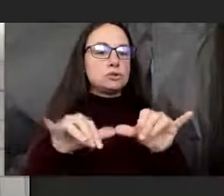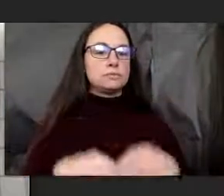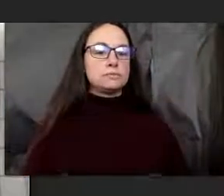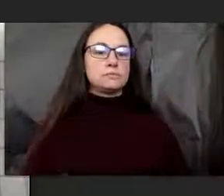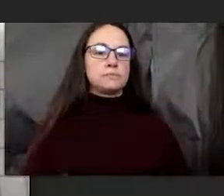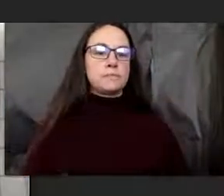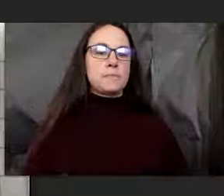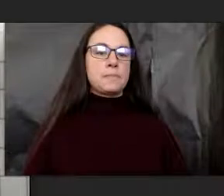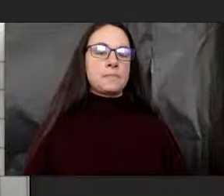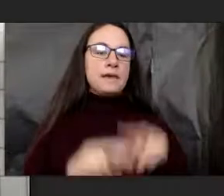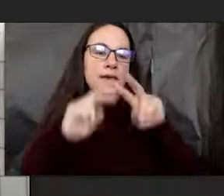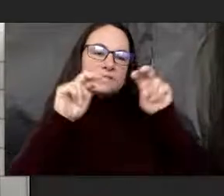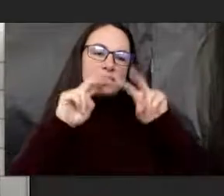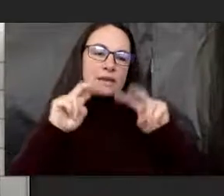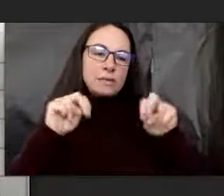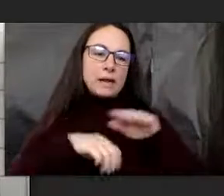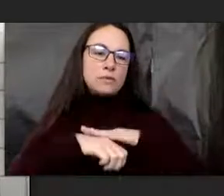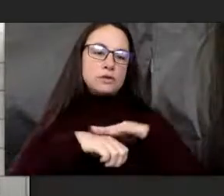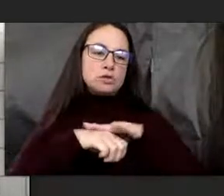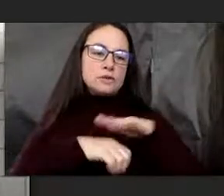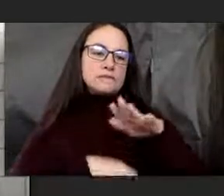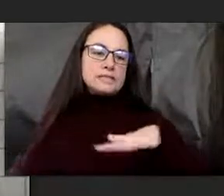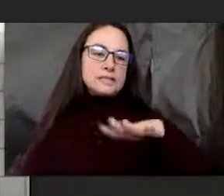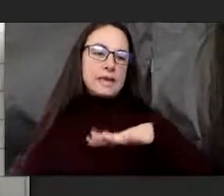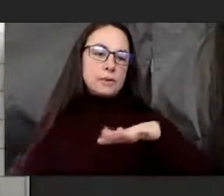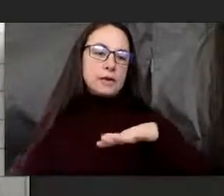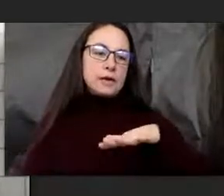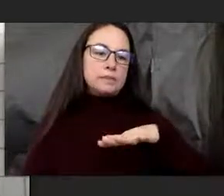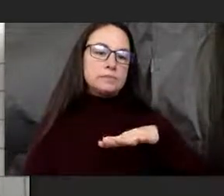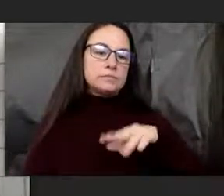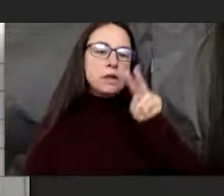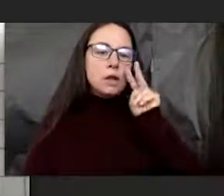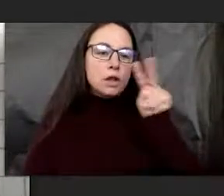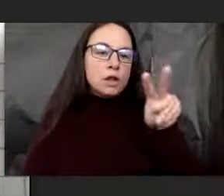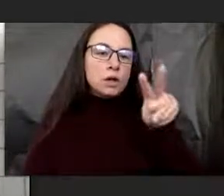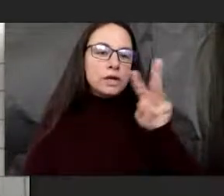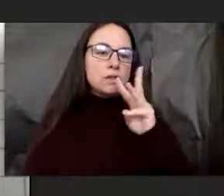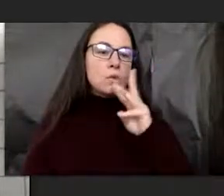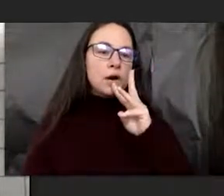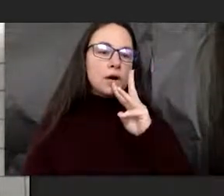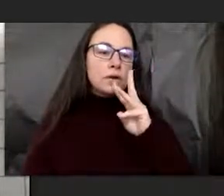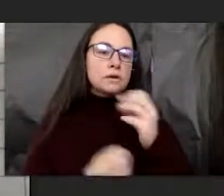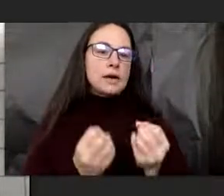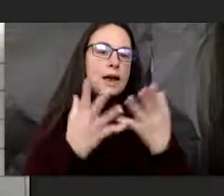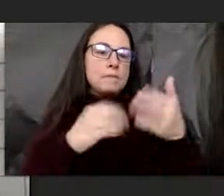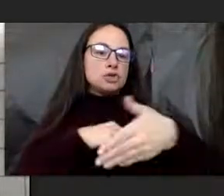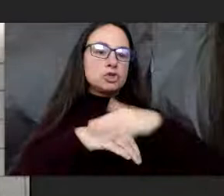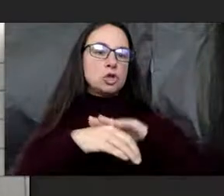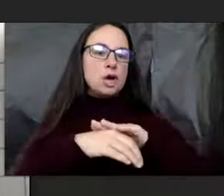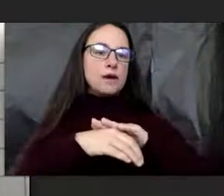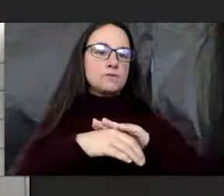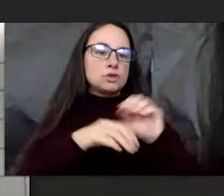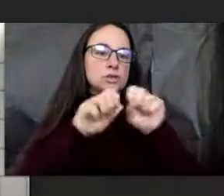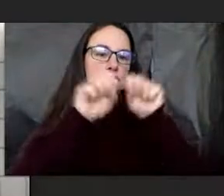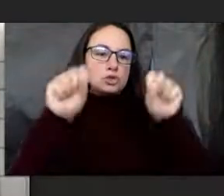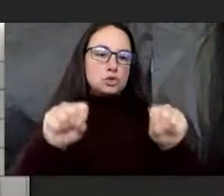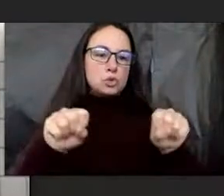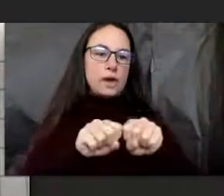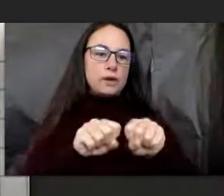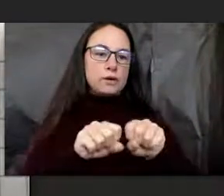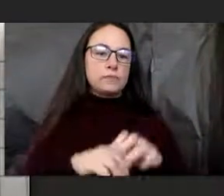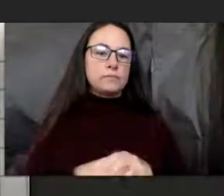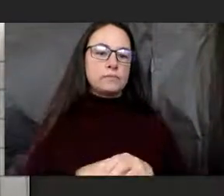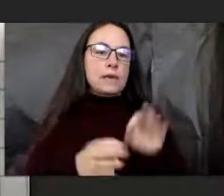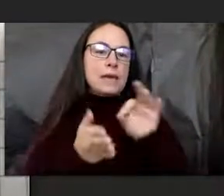When figuring out the surface area, look at how much of the droplet covers the squares. I would say count